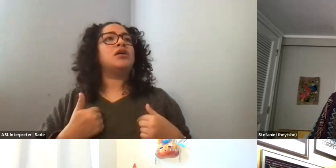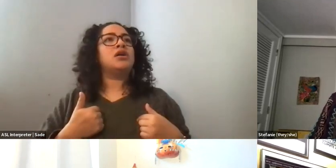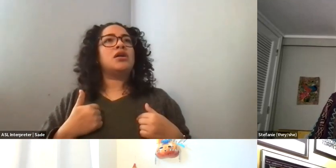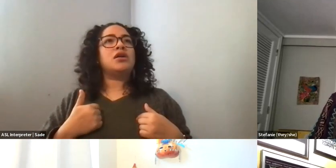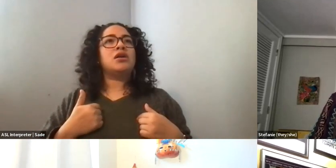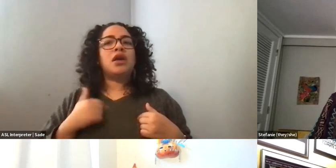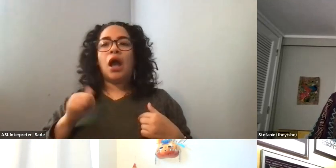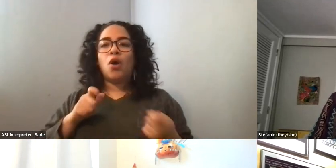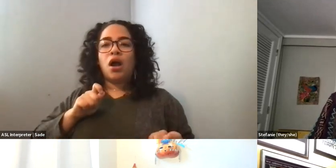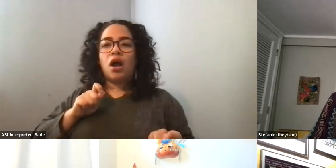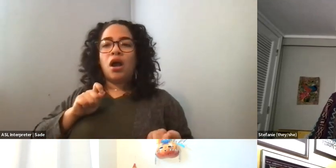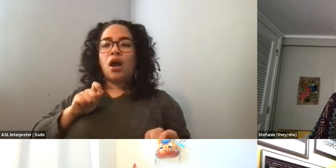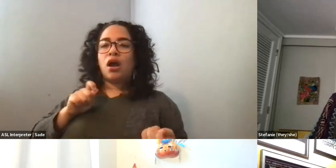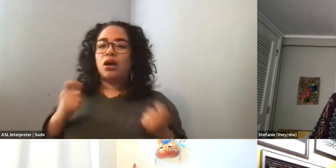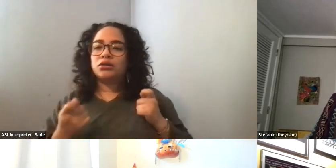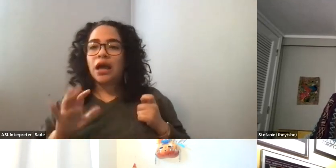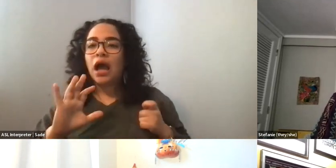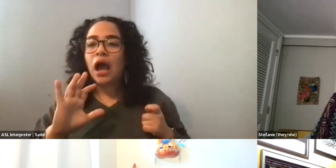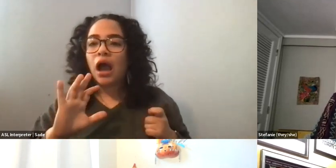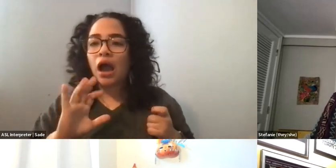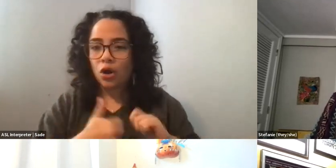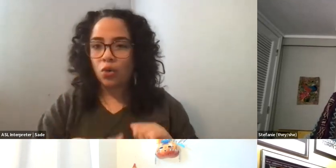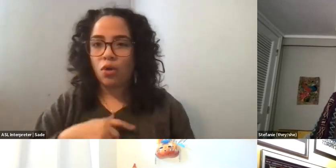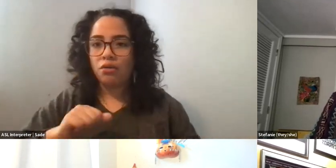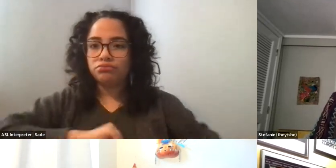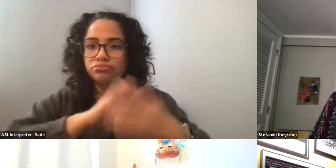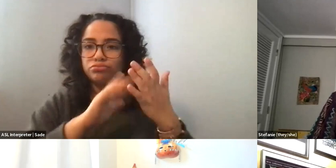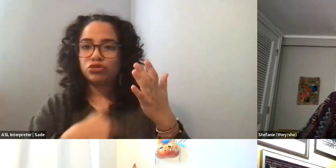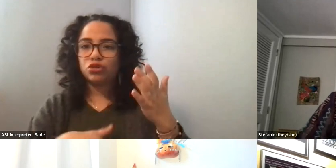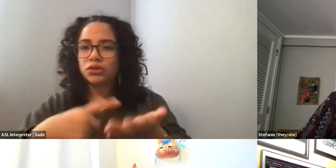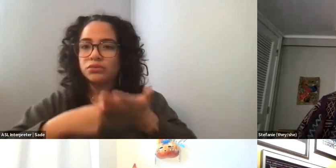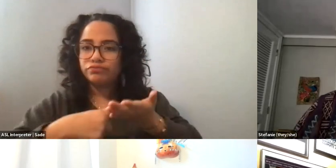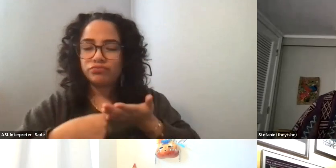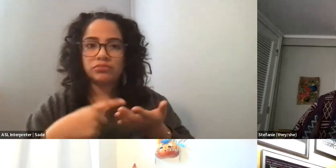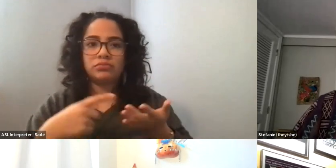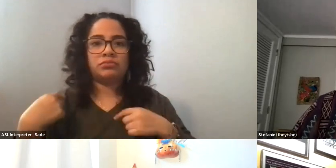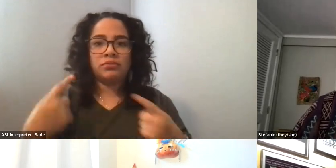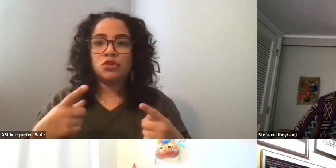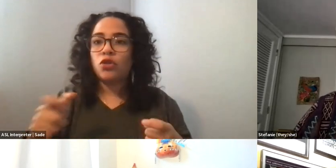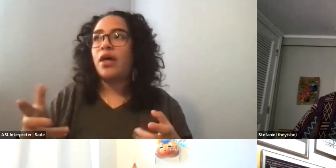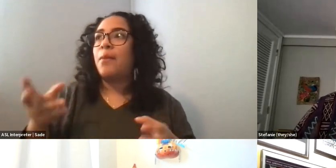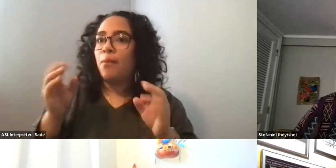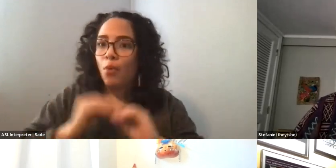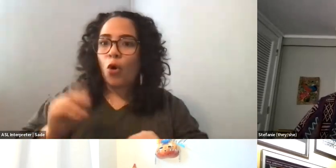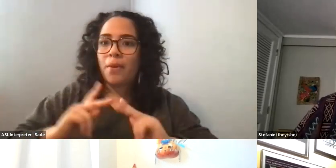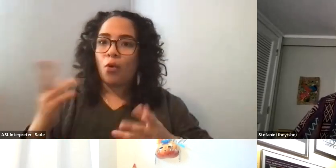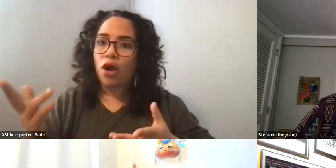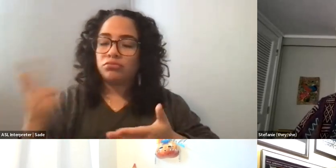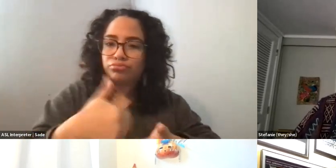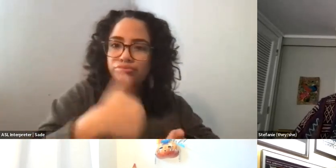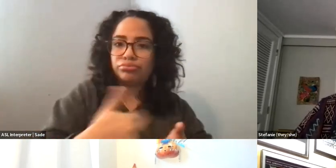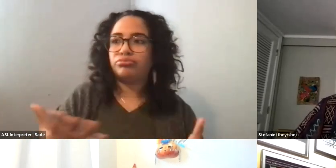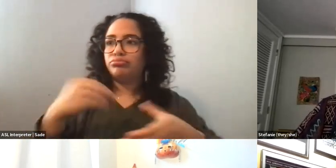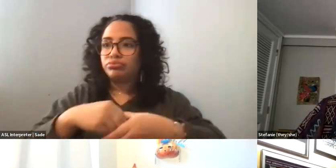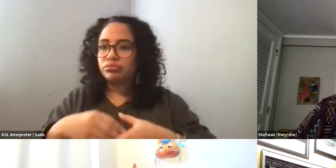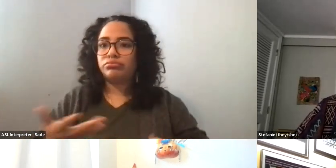the whole way we're talking about this stuff so that there's like space for a whole lot more people to be involved? And